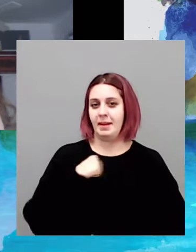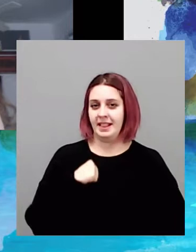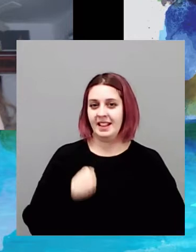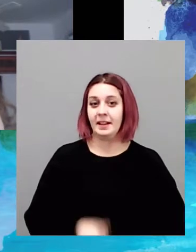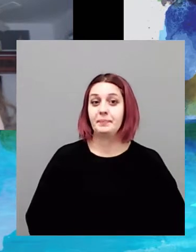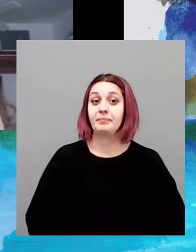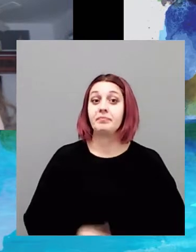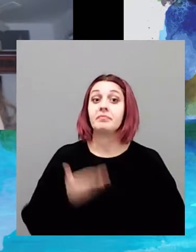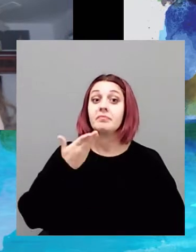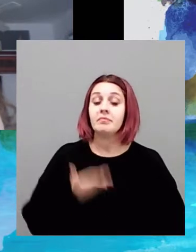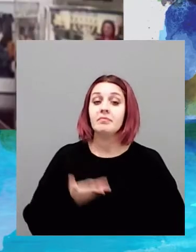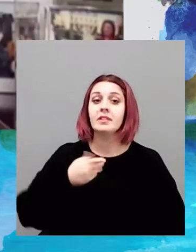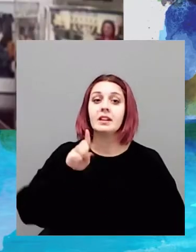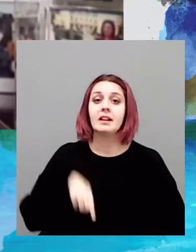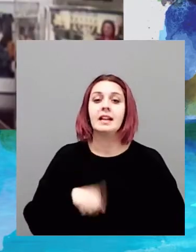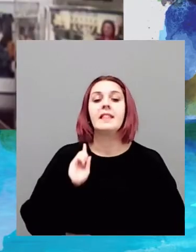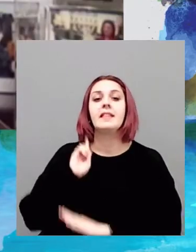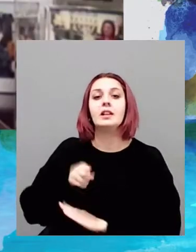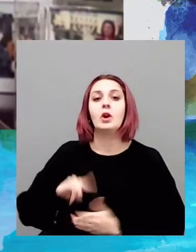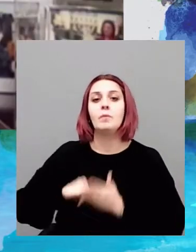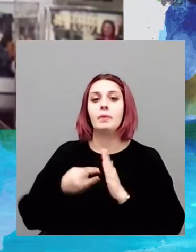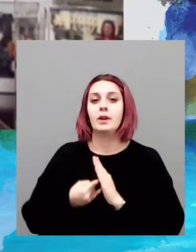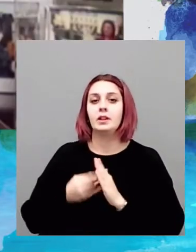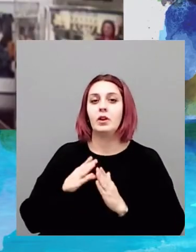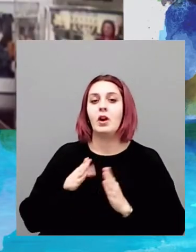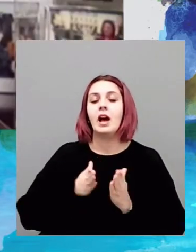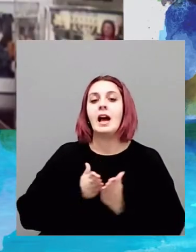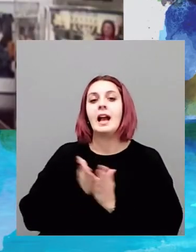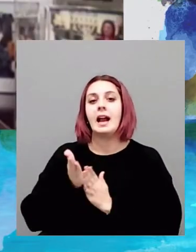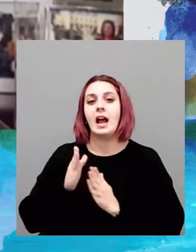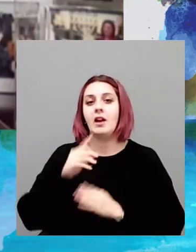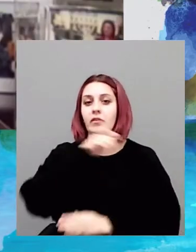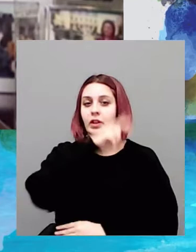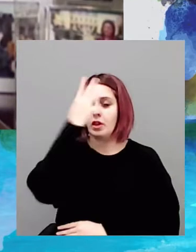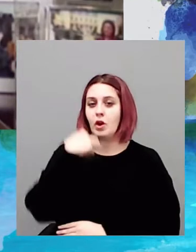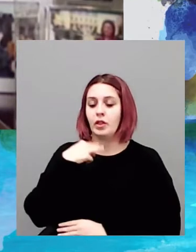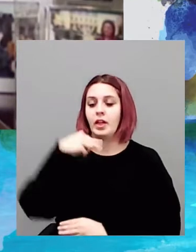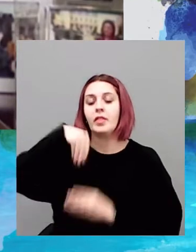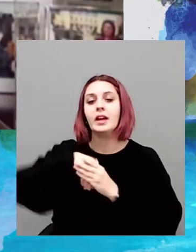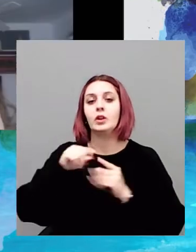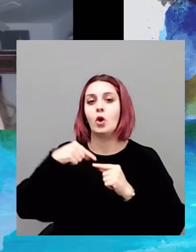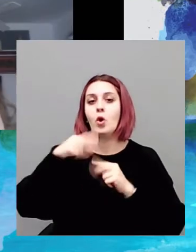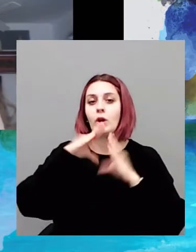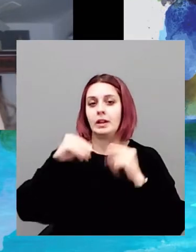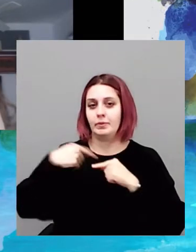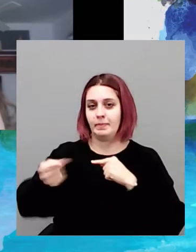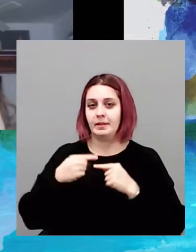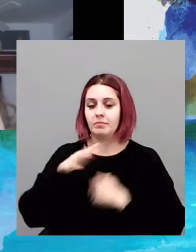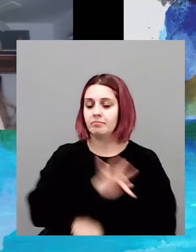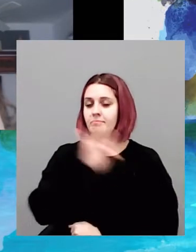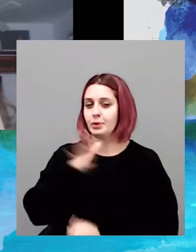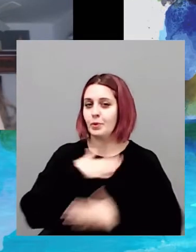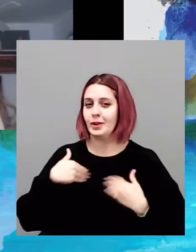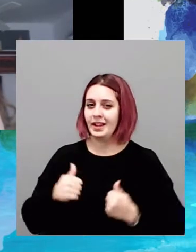whole process. And also, he's the director of the channel, the